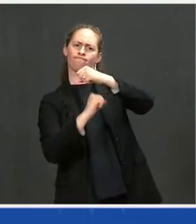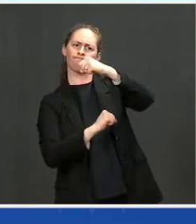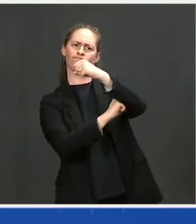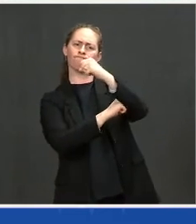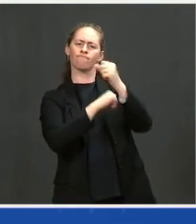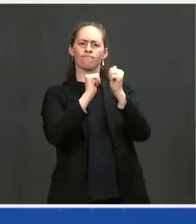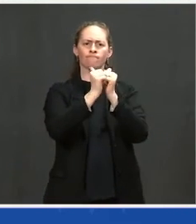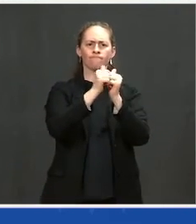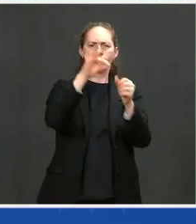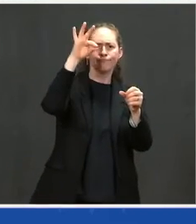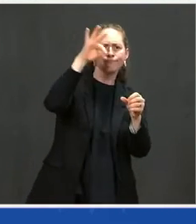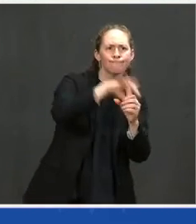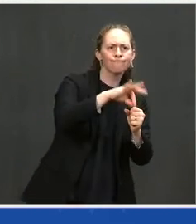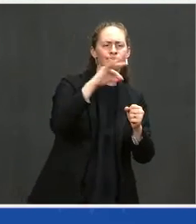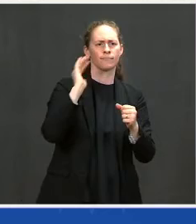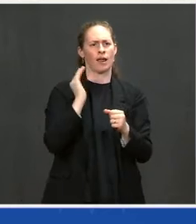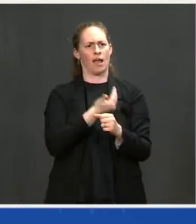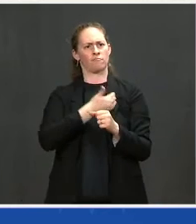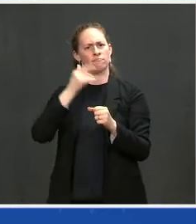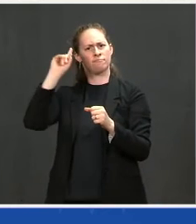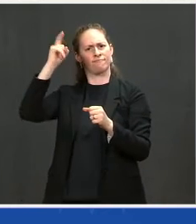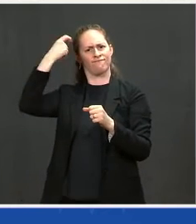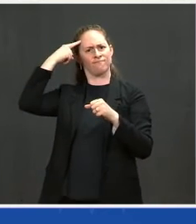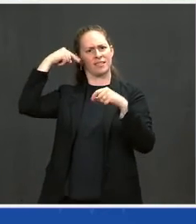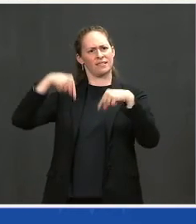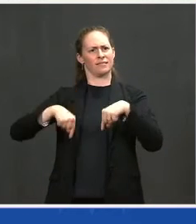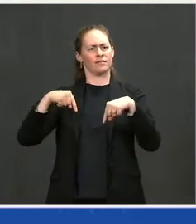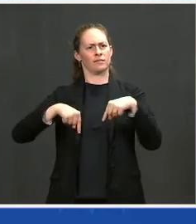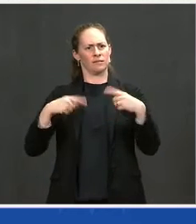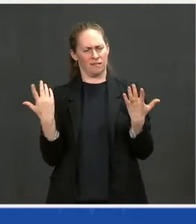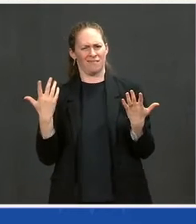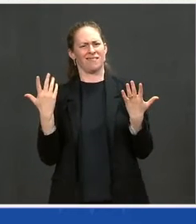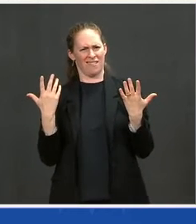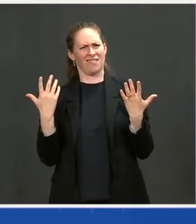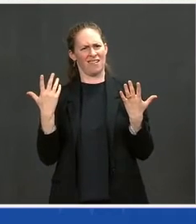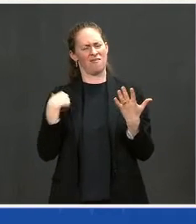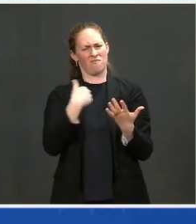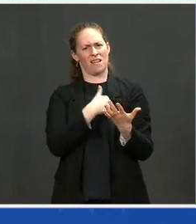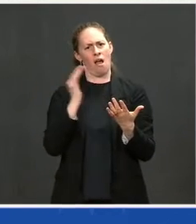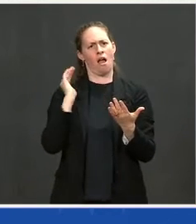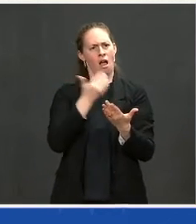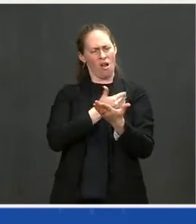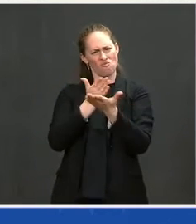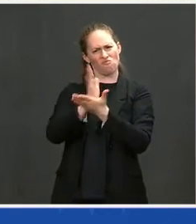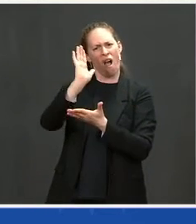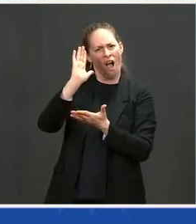basic right to vote. We've amended the filibuster in the past. But here's the deal.